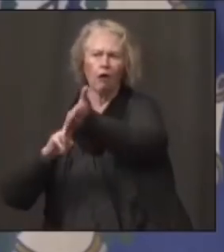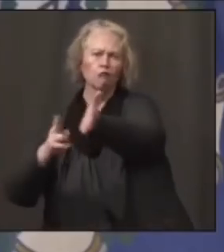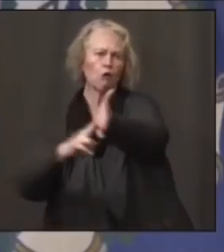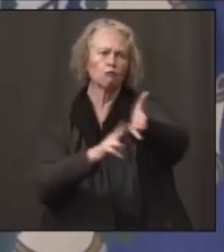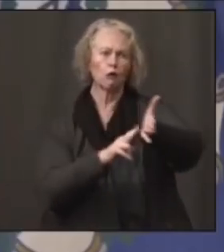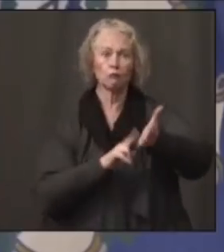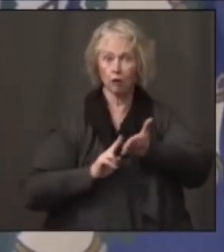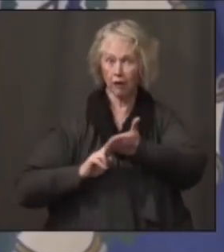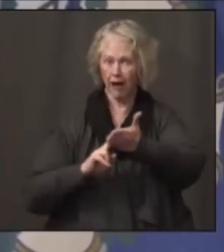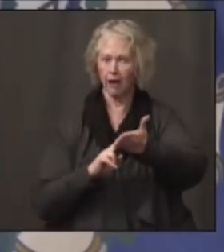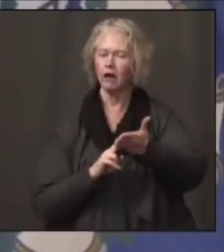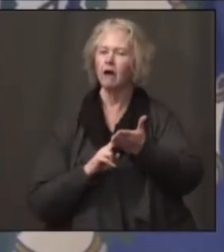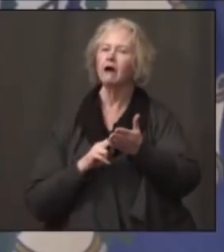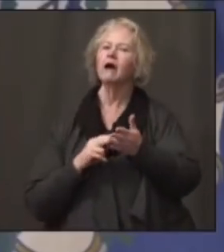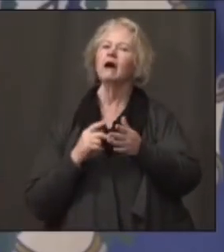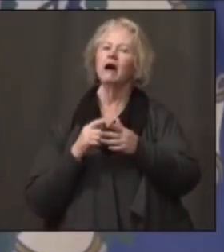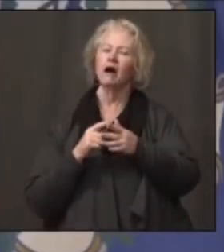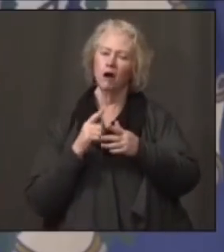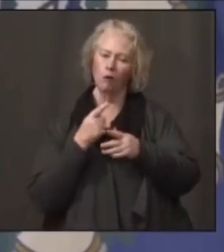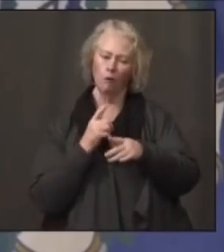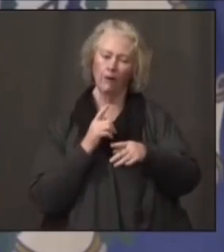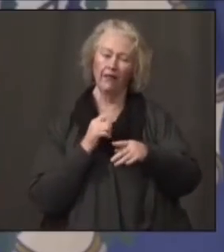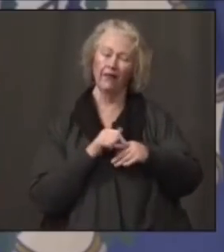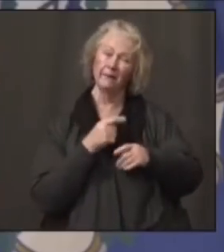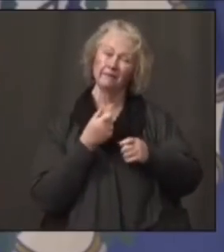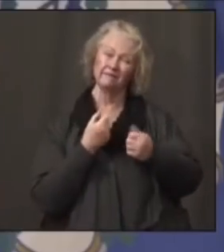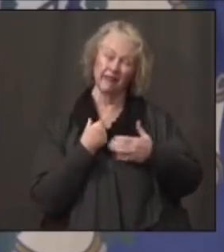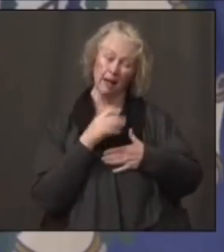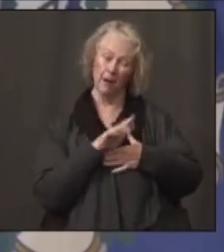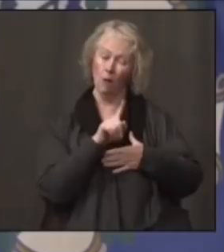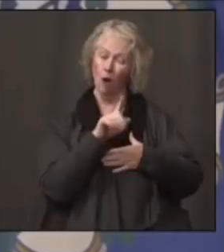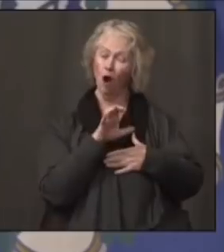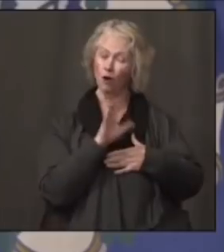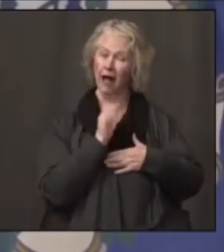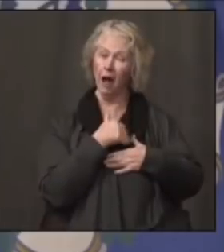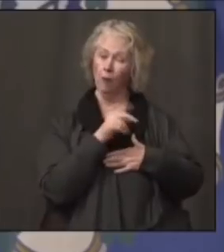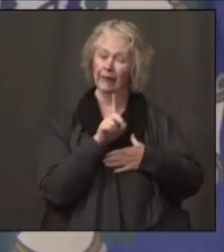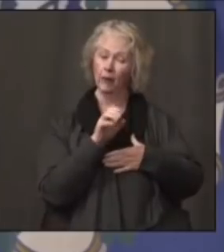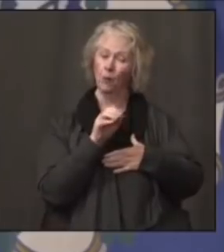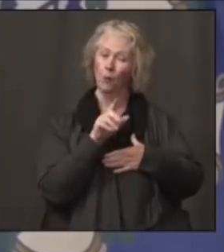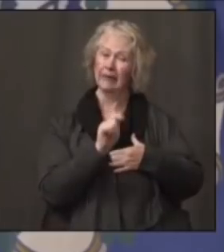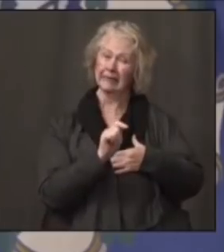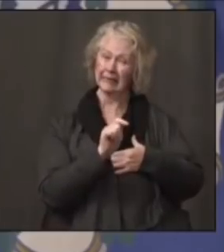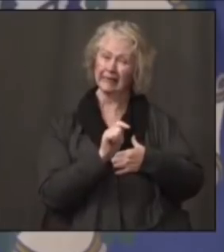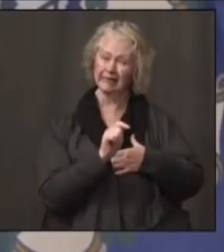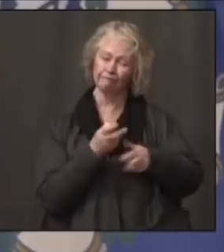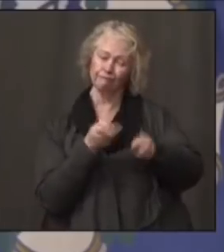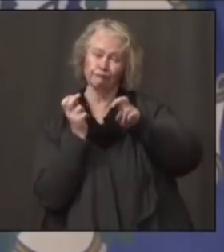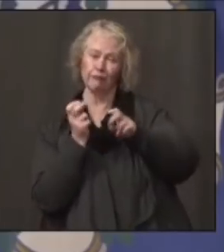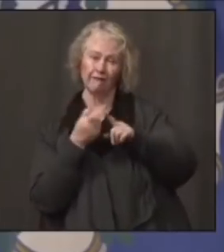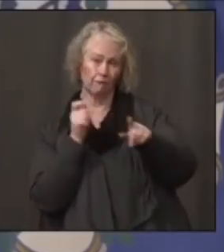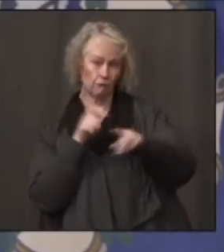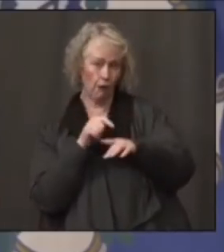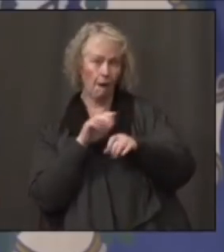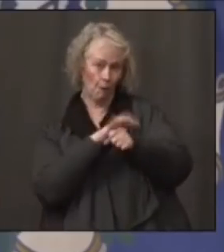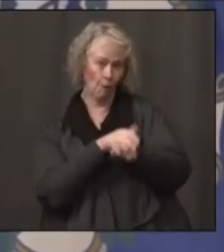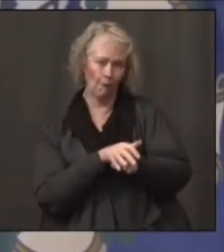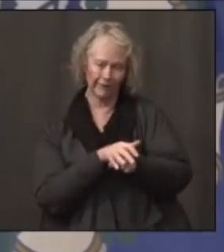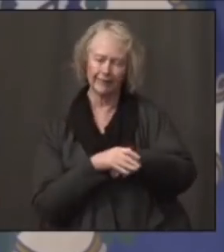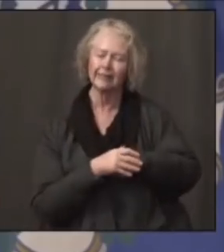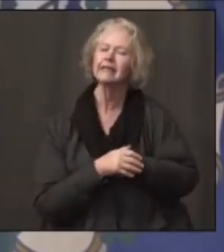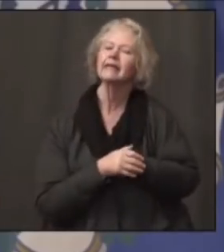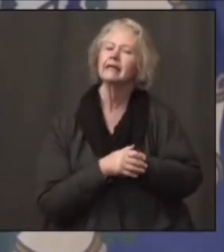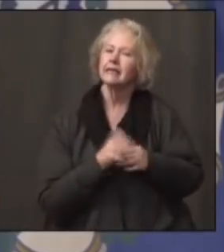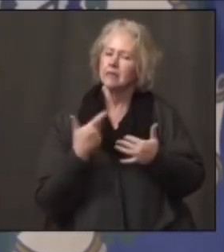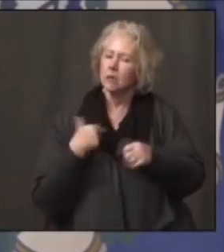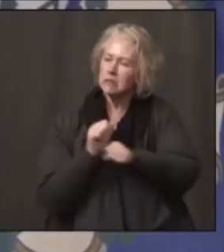our folks at DOT are down with COVID, so we have to work around there. Working very closely